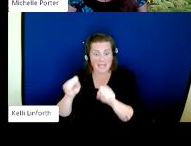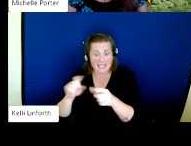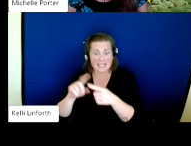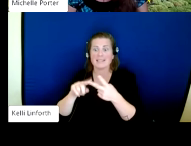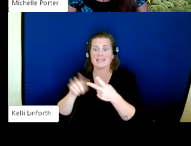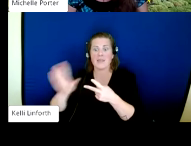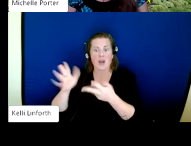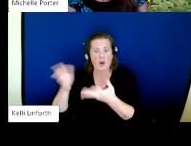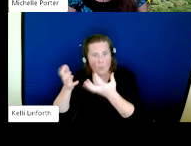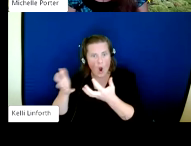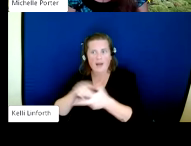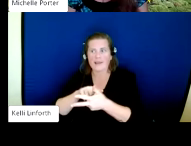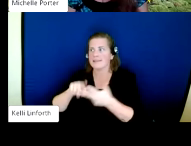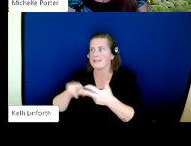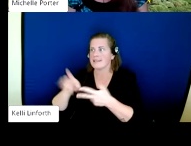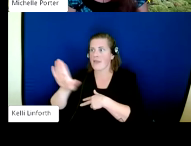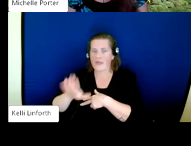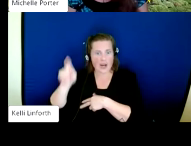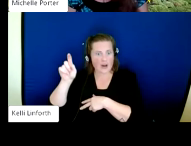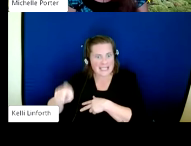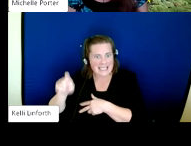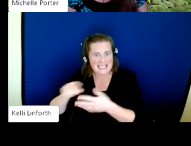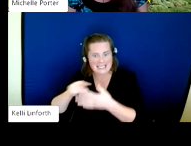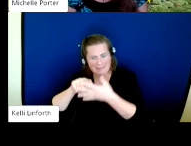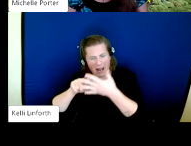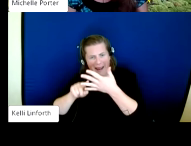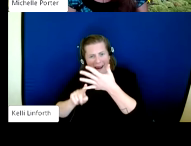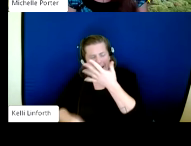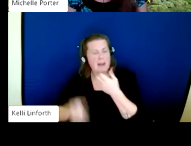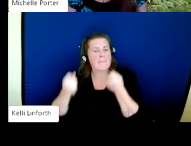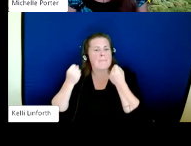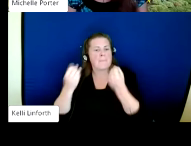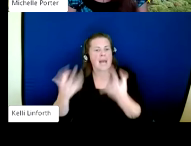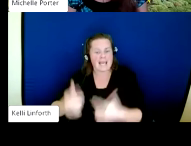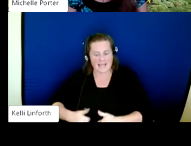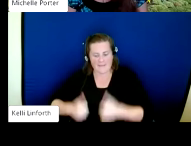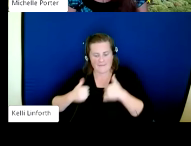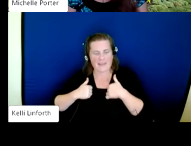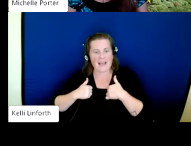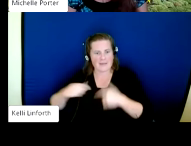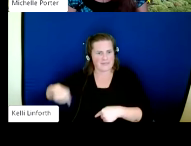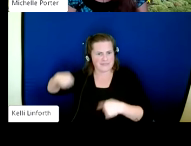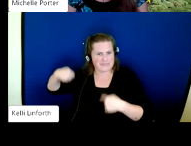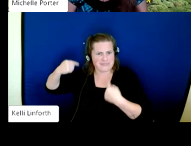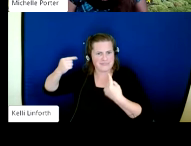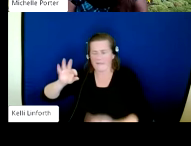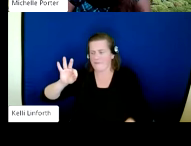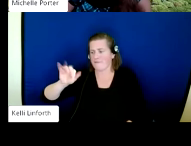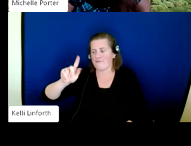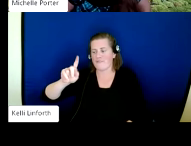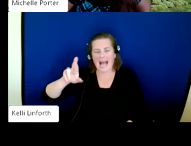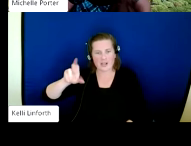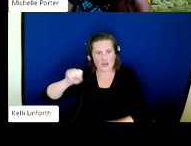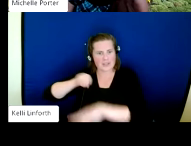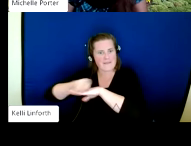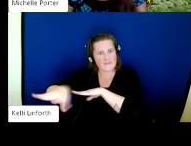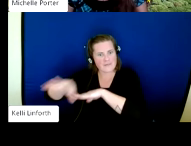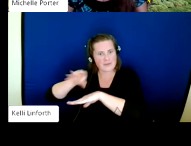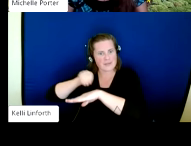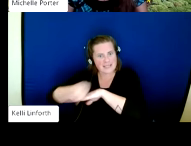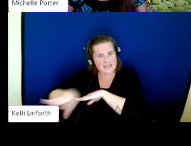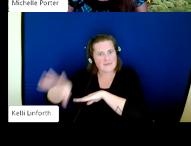wants, their needs. A lifetime of factors has affected people. And so really all of these